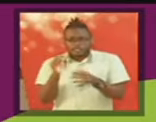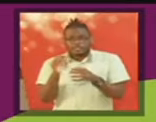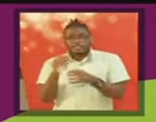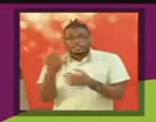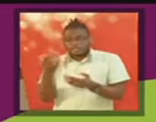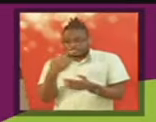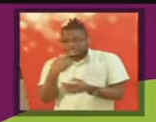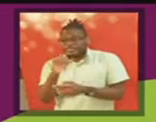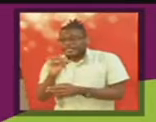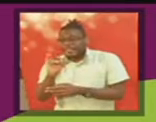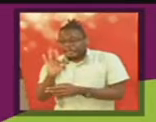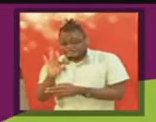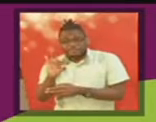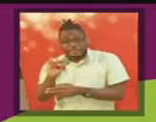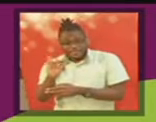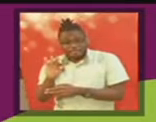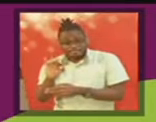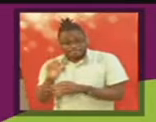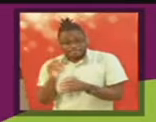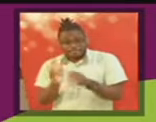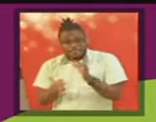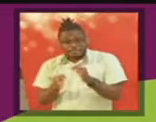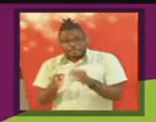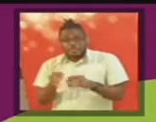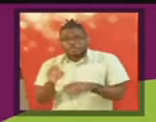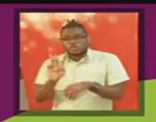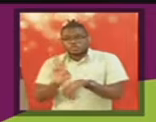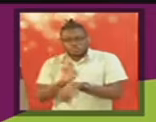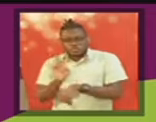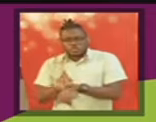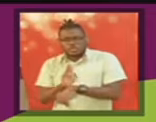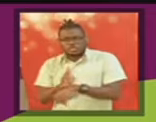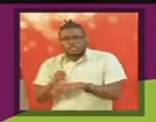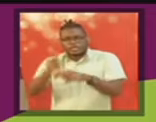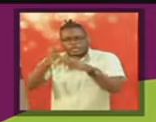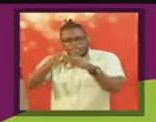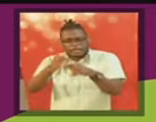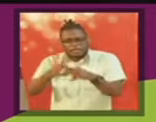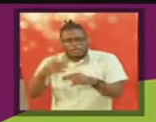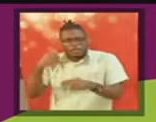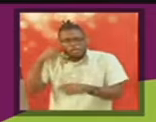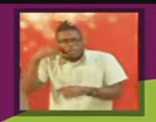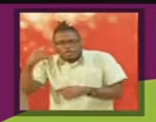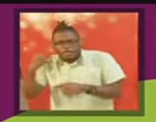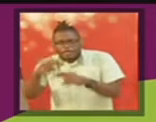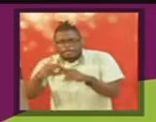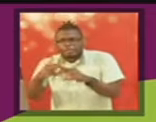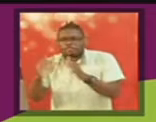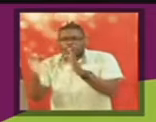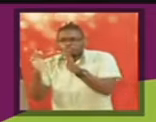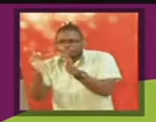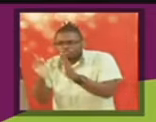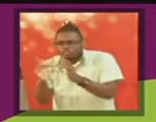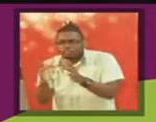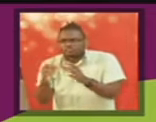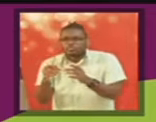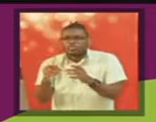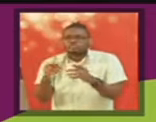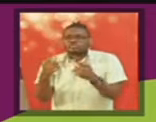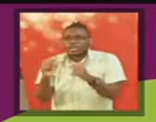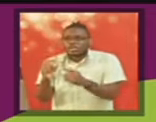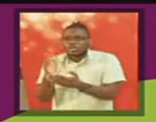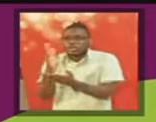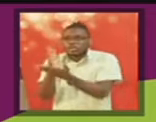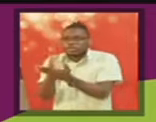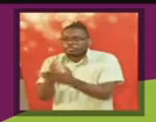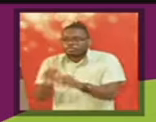itself has at all been used to effectively stop the spread of virus in any particular case. Have you been able to identify communities,